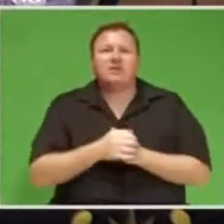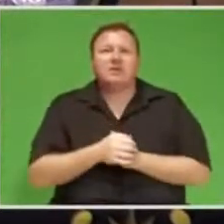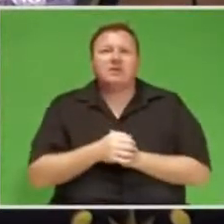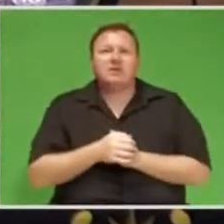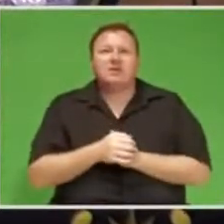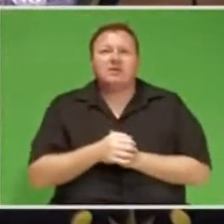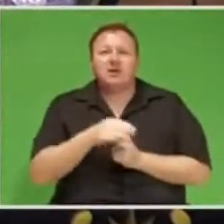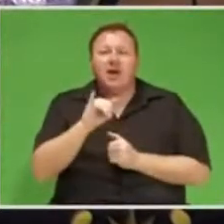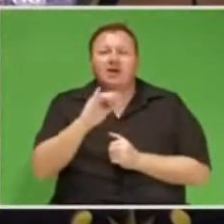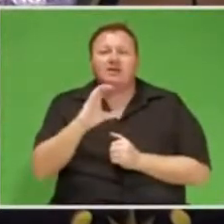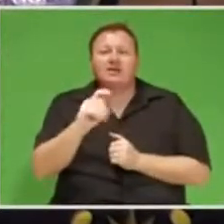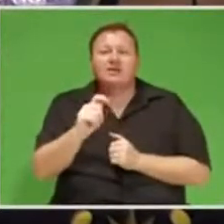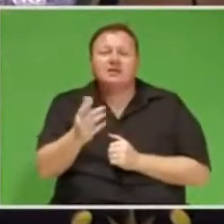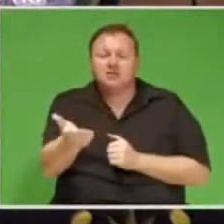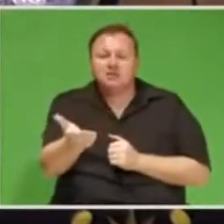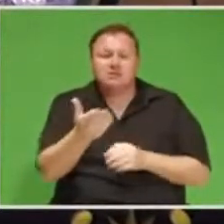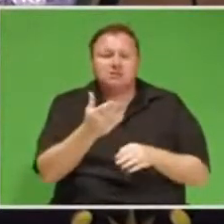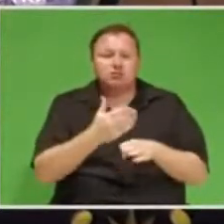ICT?